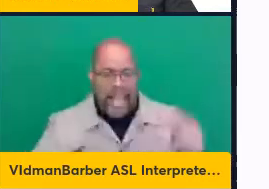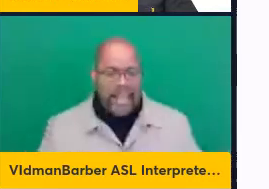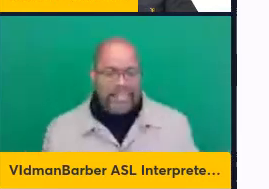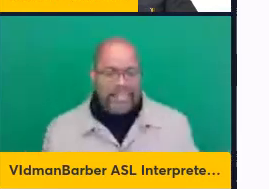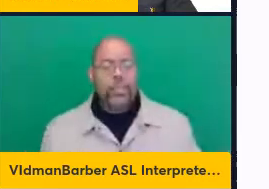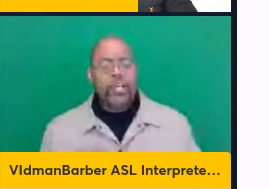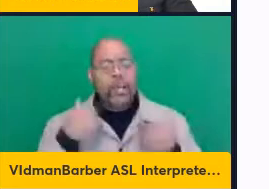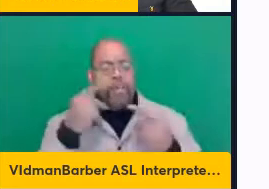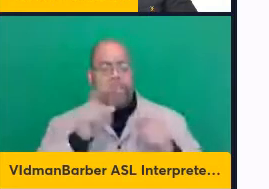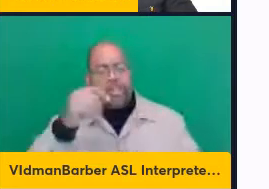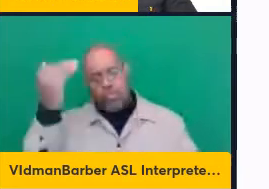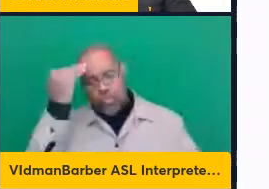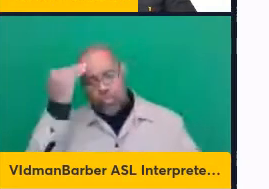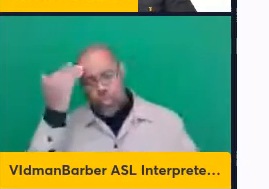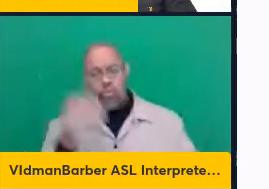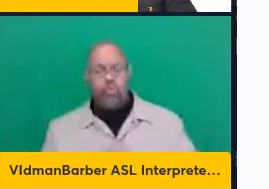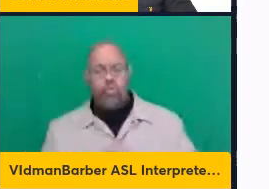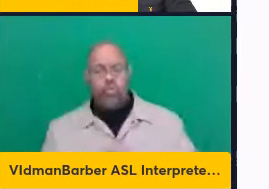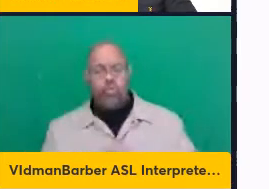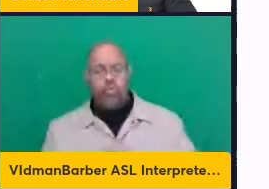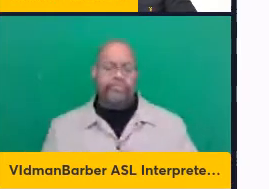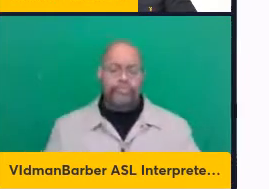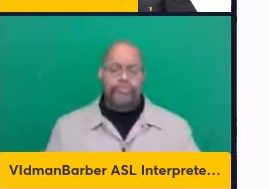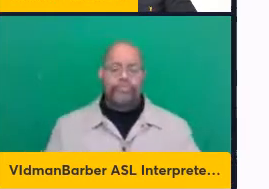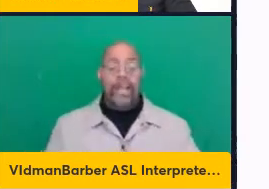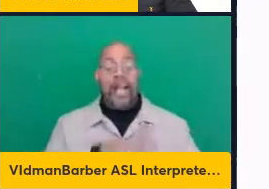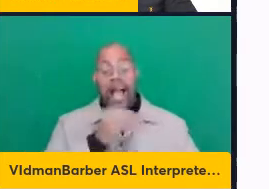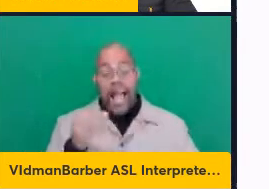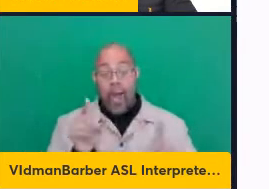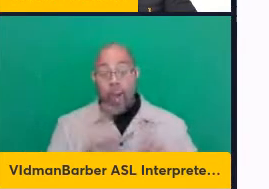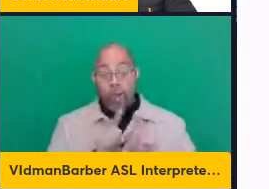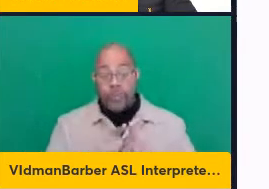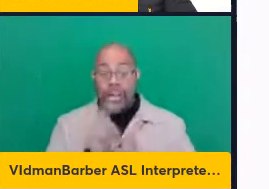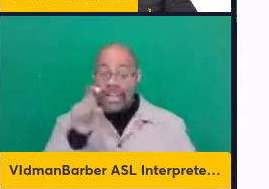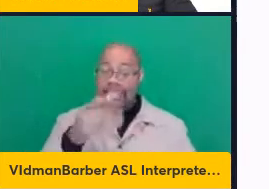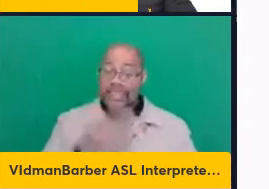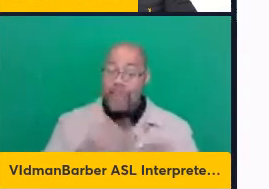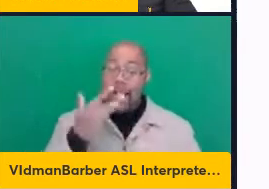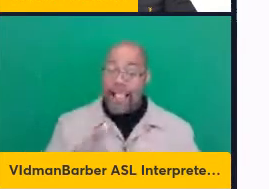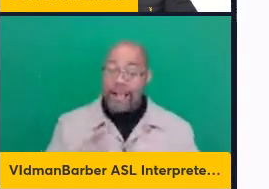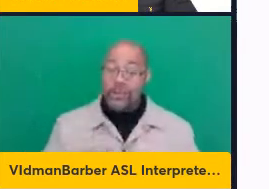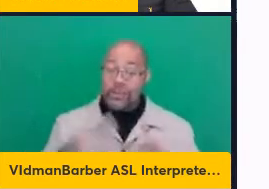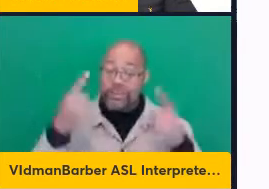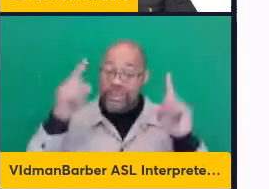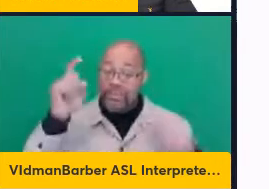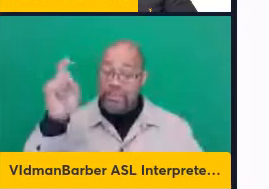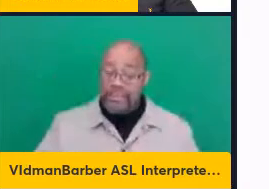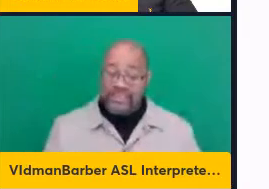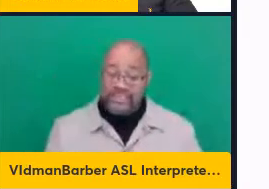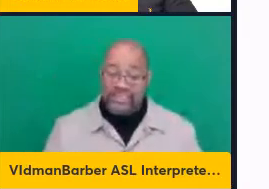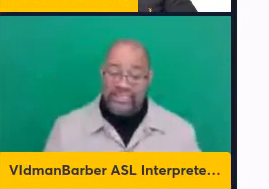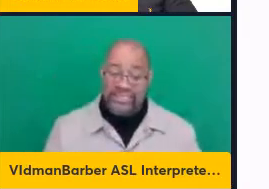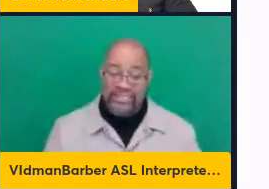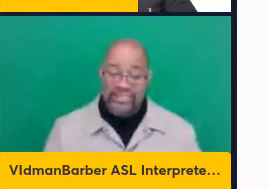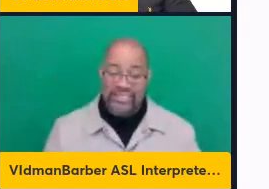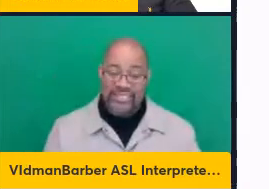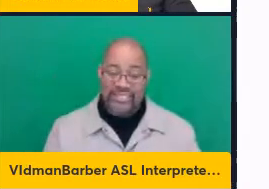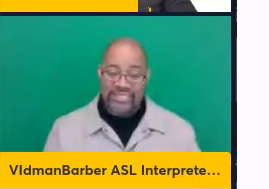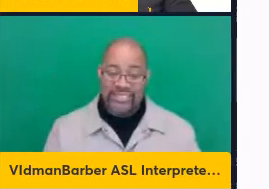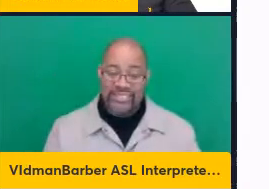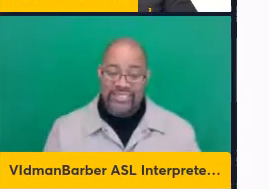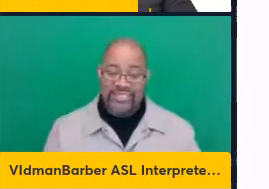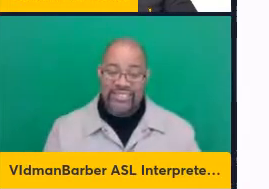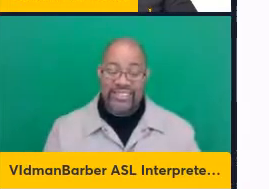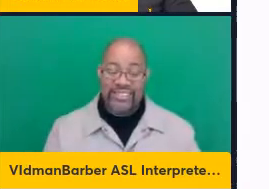young people need to be mindful of. And finally, you need some luck to be successful. If